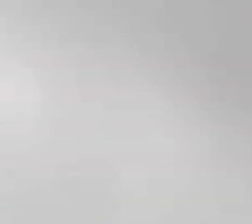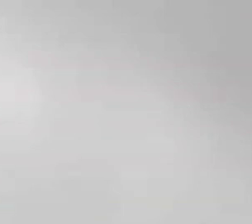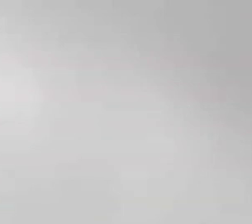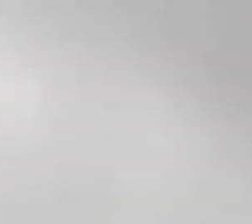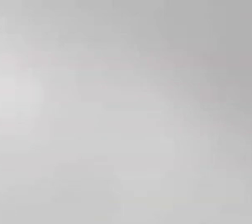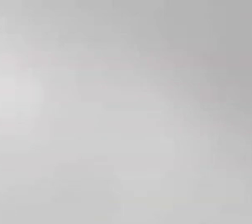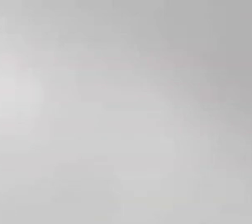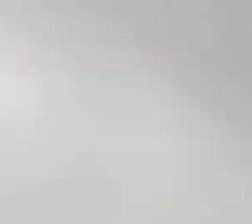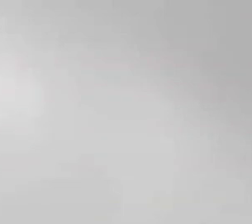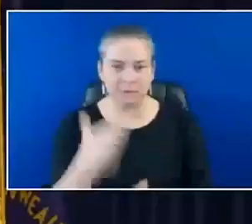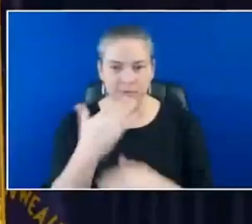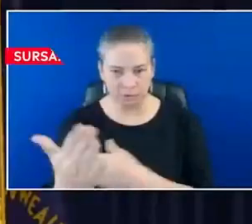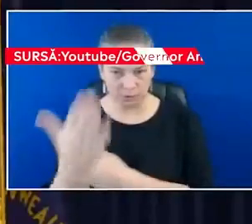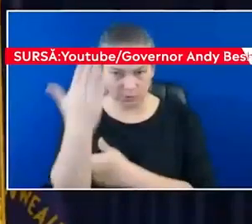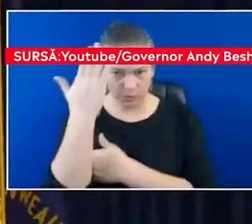100 de victime.